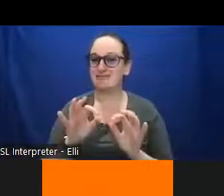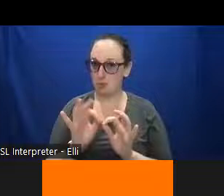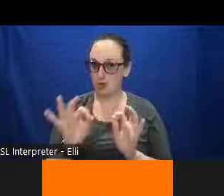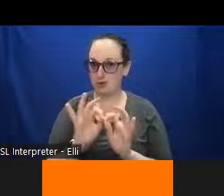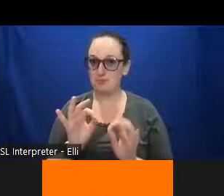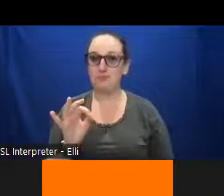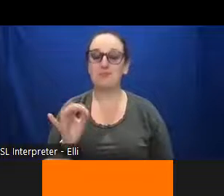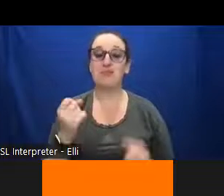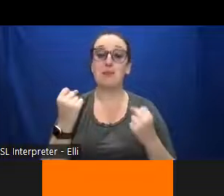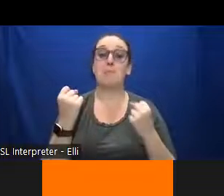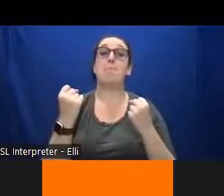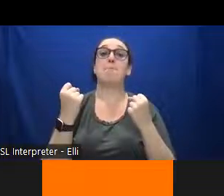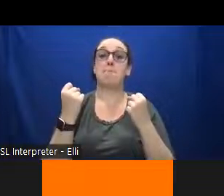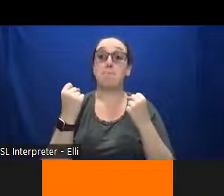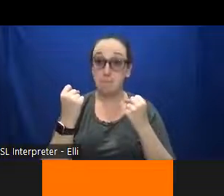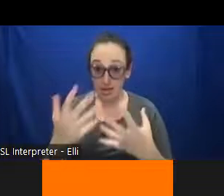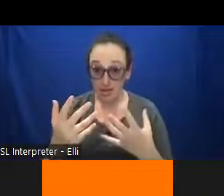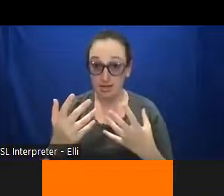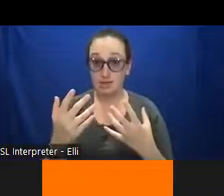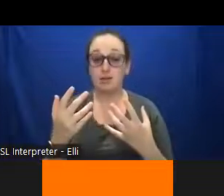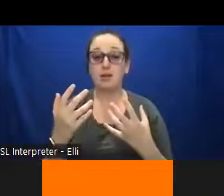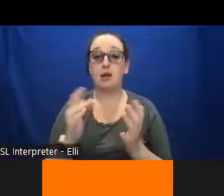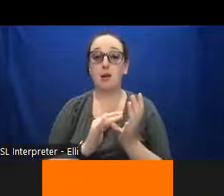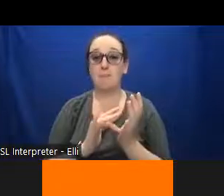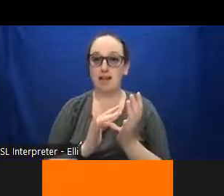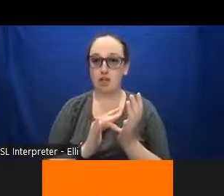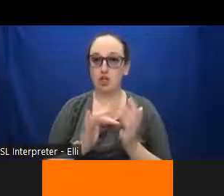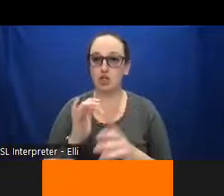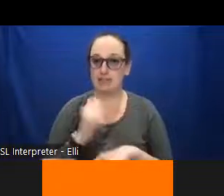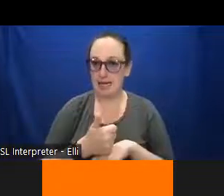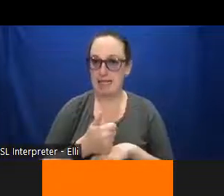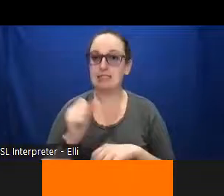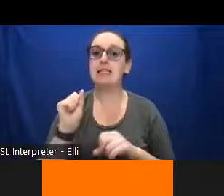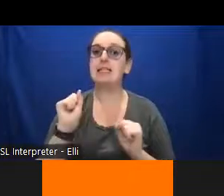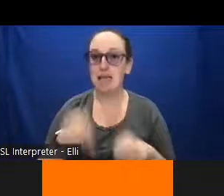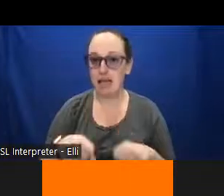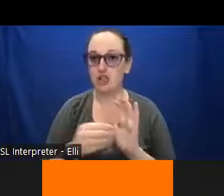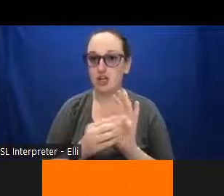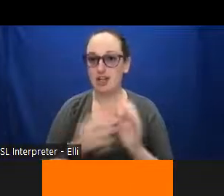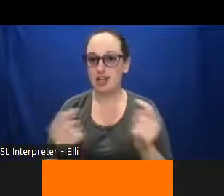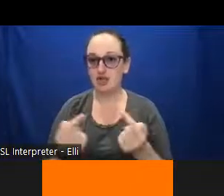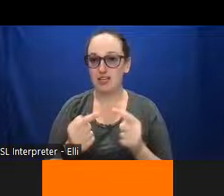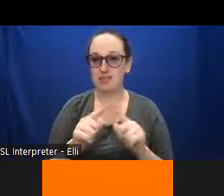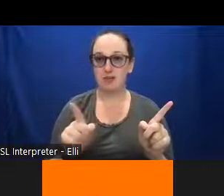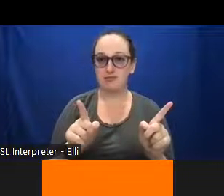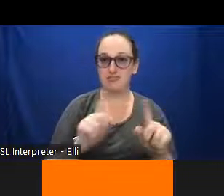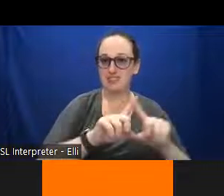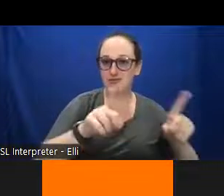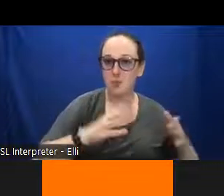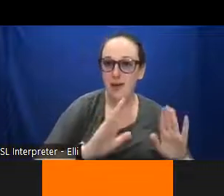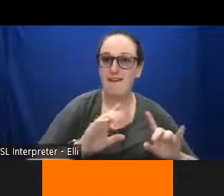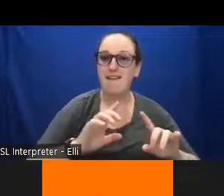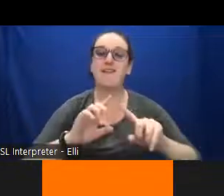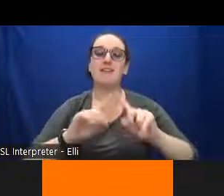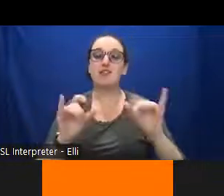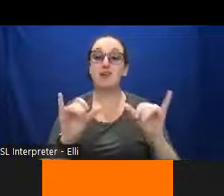of places a lot of medical settings can document injuries. They might not do it in the same way. They might not measure every